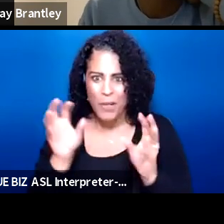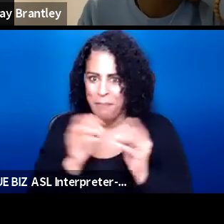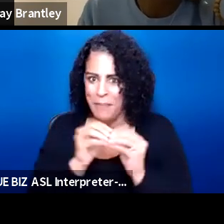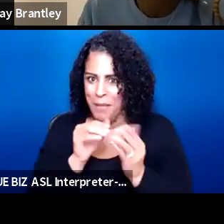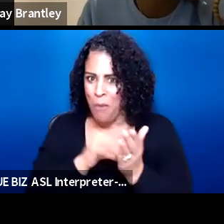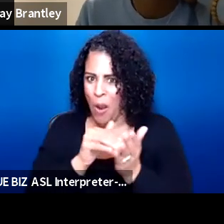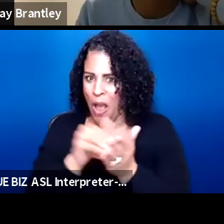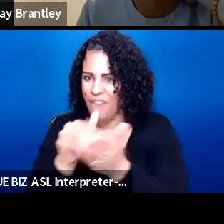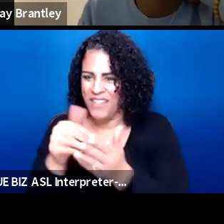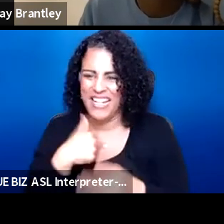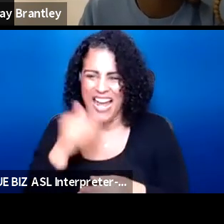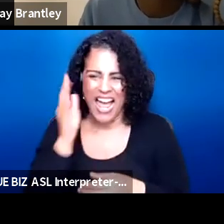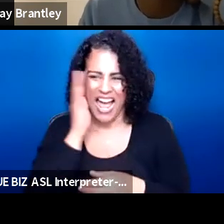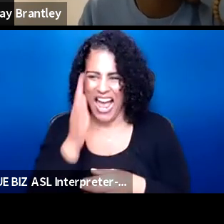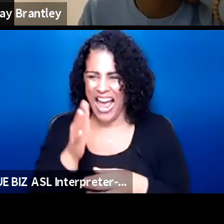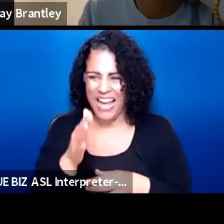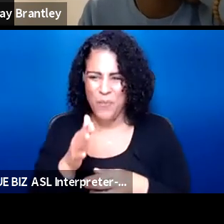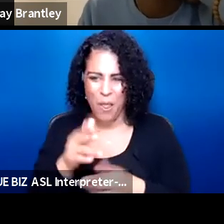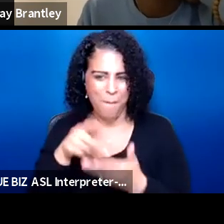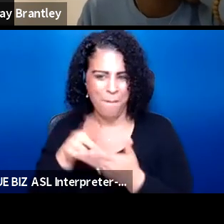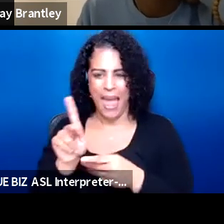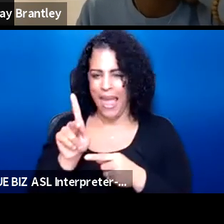and I will pay your stipends.